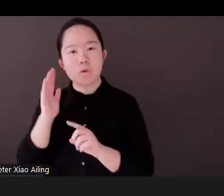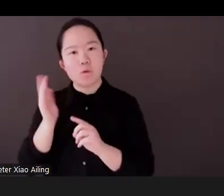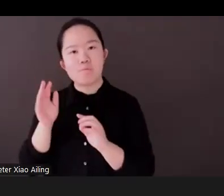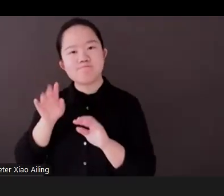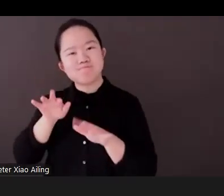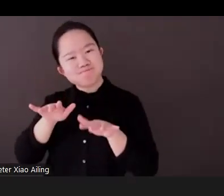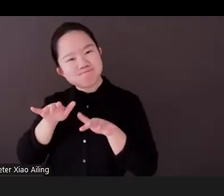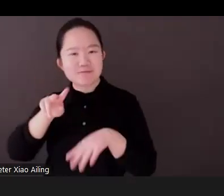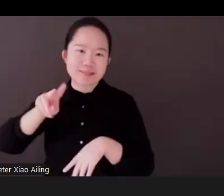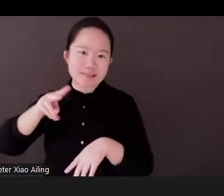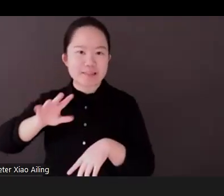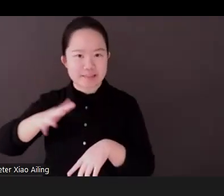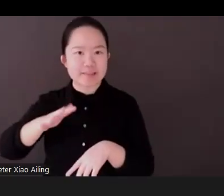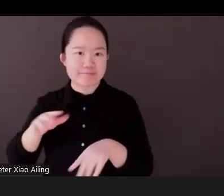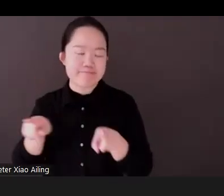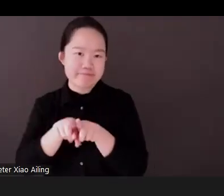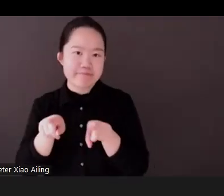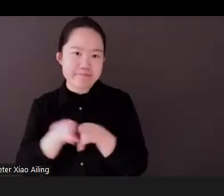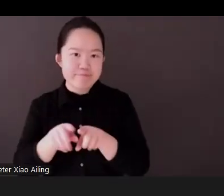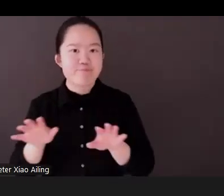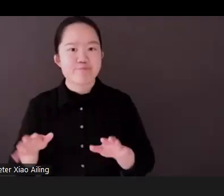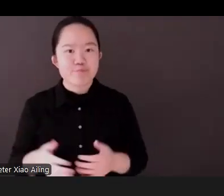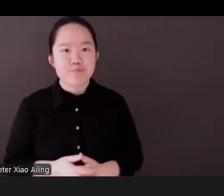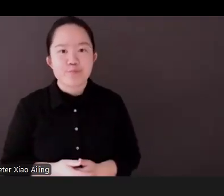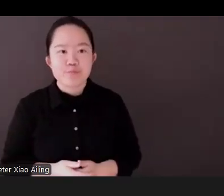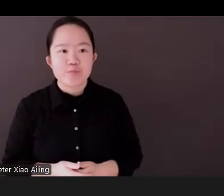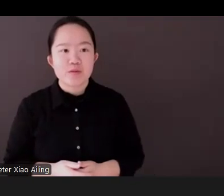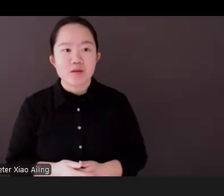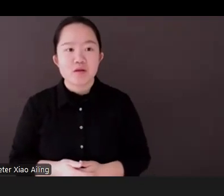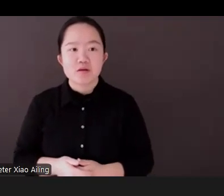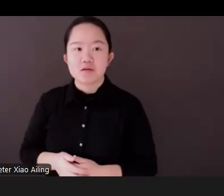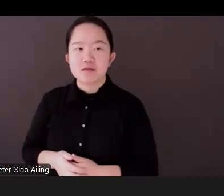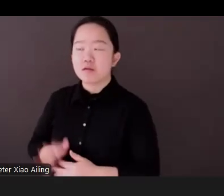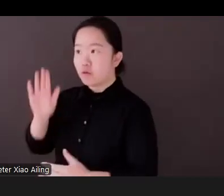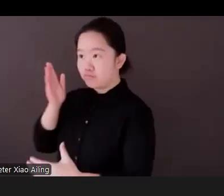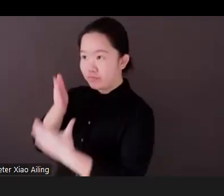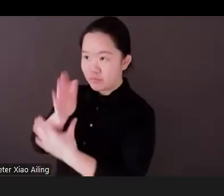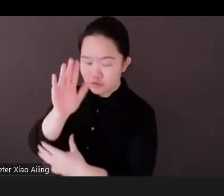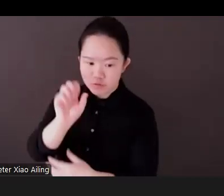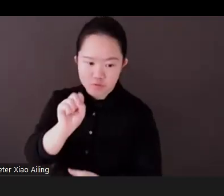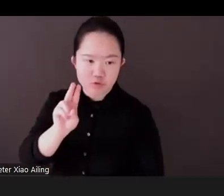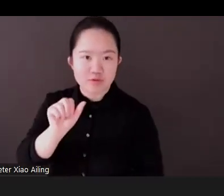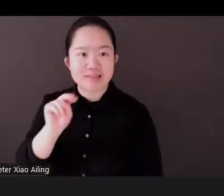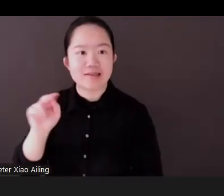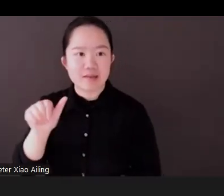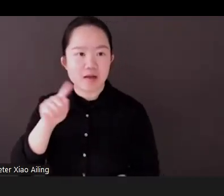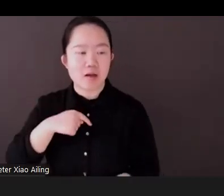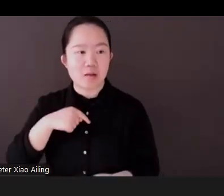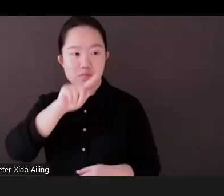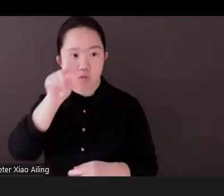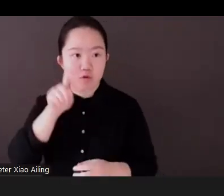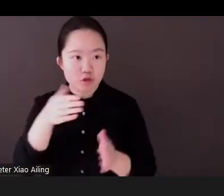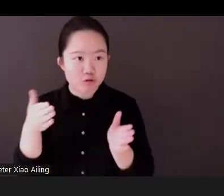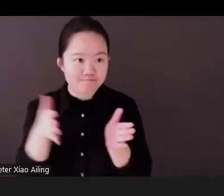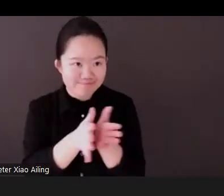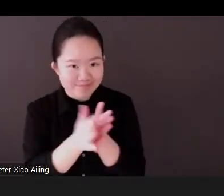27 places, will they be fined in 27 members? I think that's what's the question. Okay. I think. Sorry, I didn't want to say H&M. I want